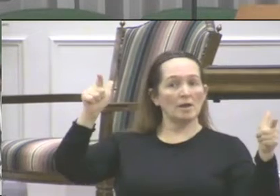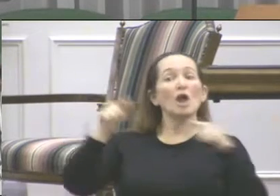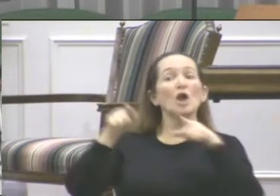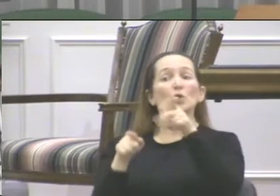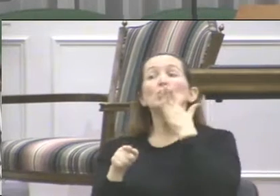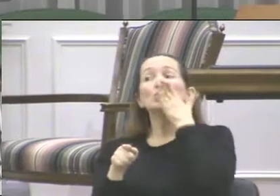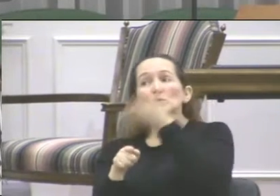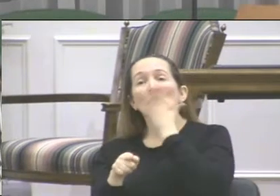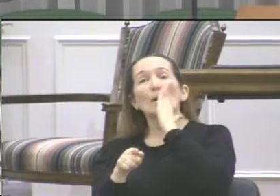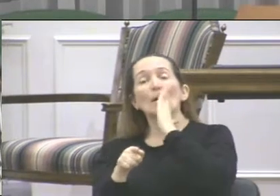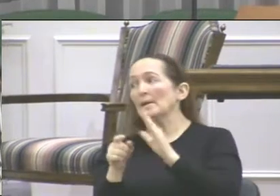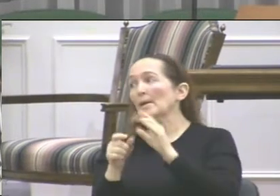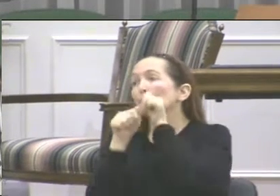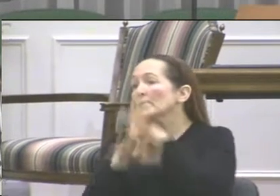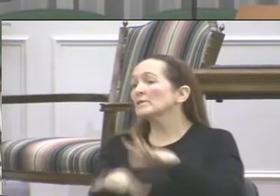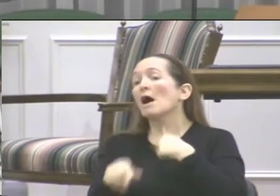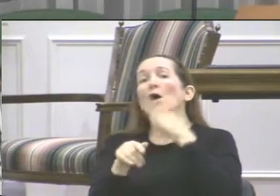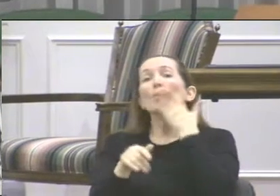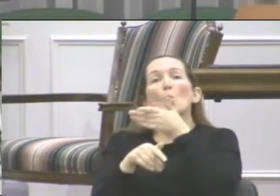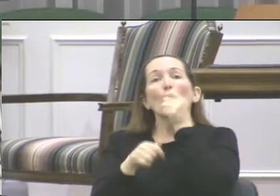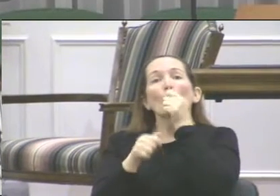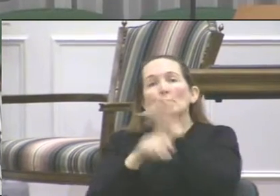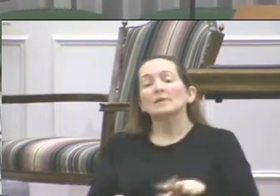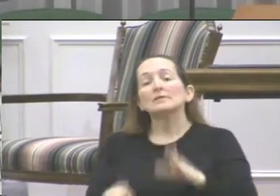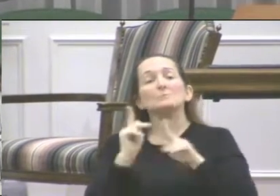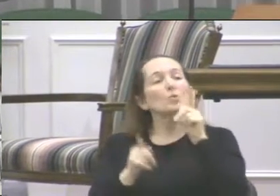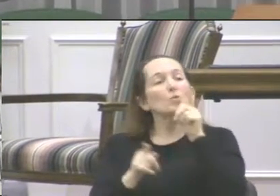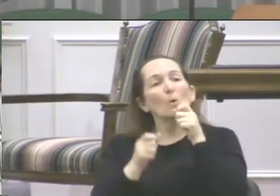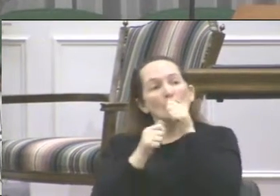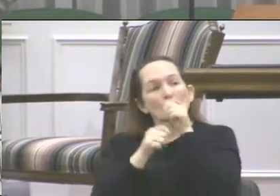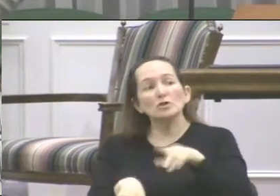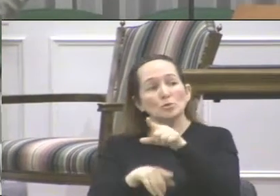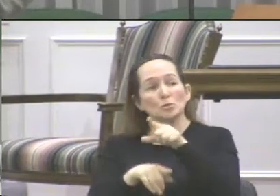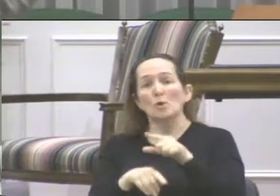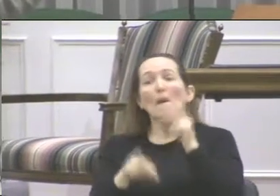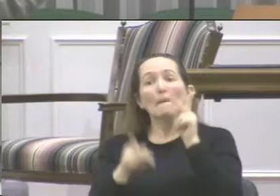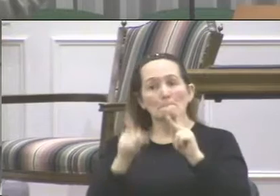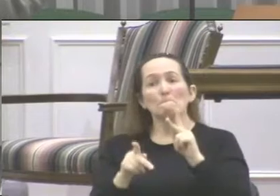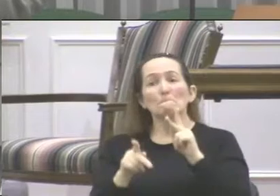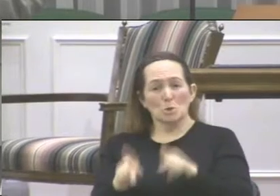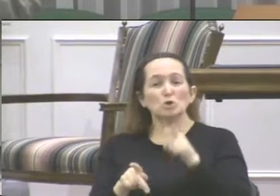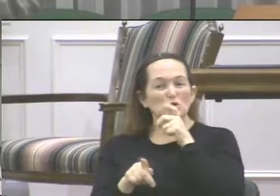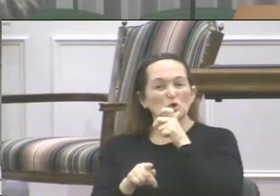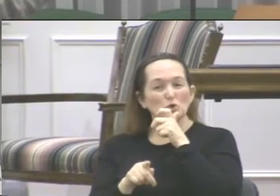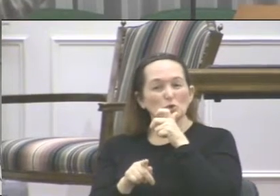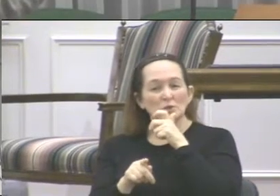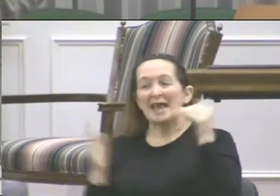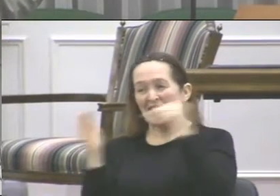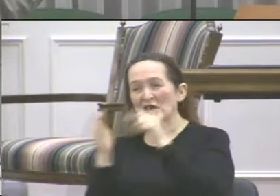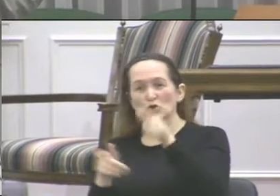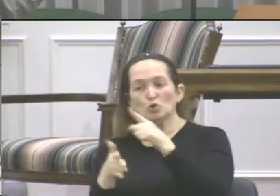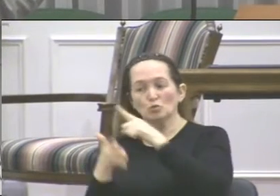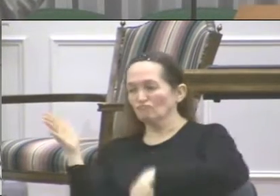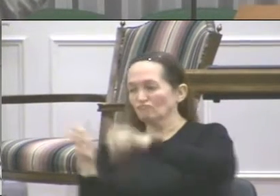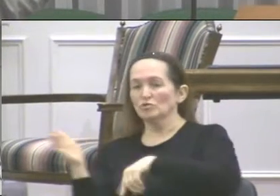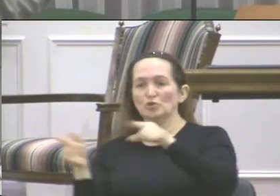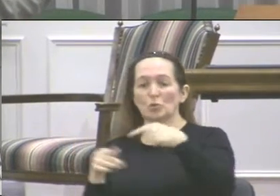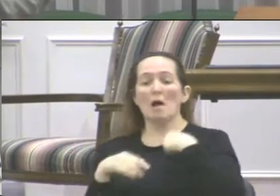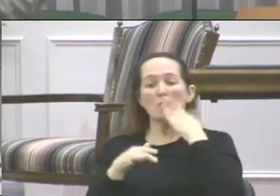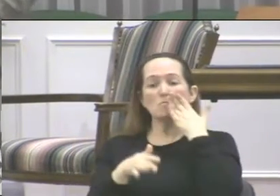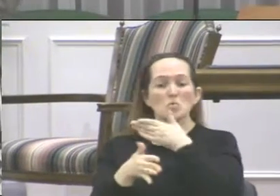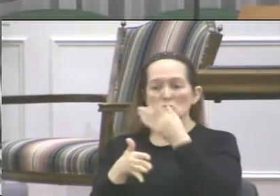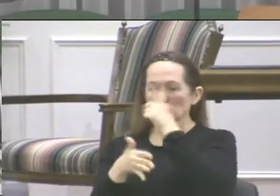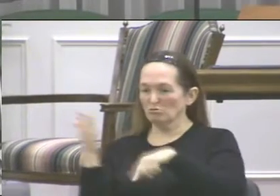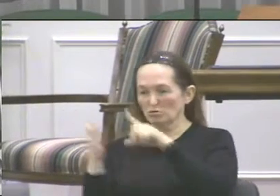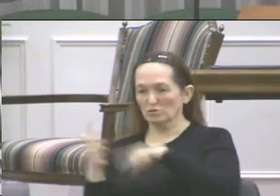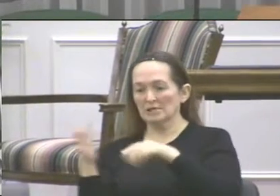you shall be a blessing. And I will bless those who bless you, and the one who curses you I will curse, and in you all the families